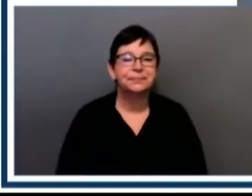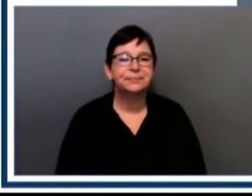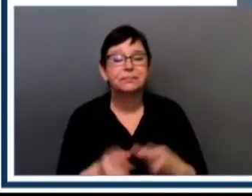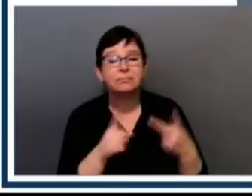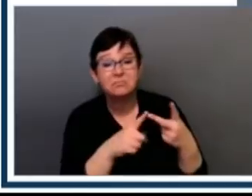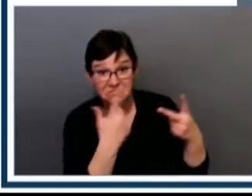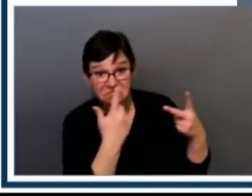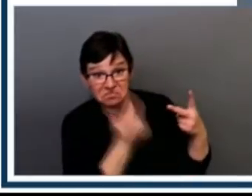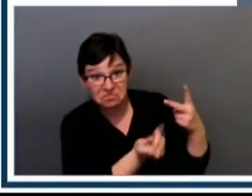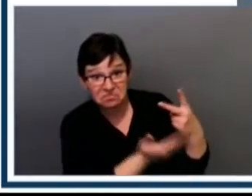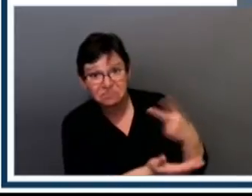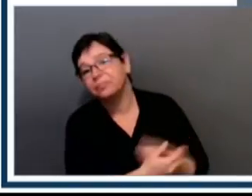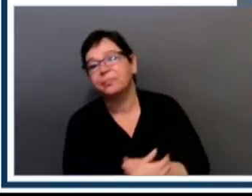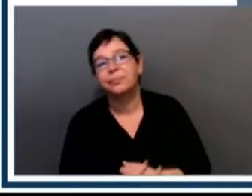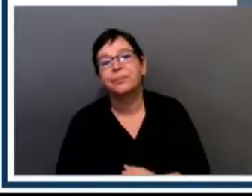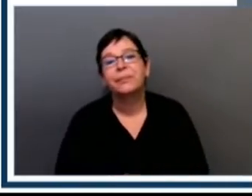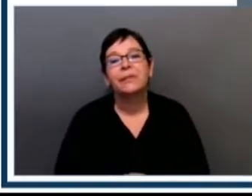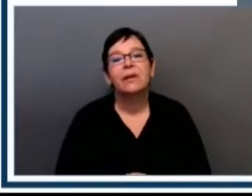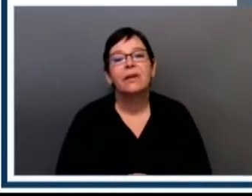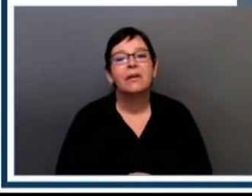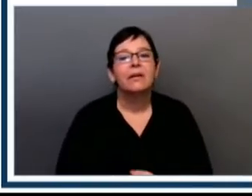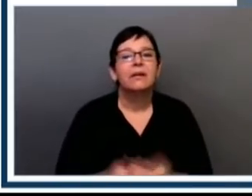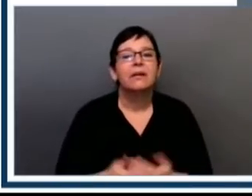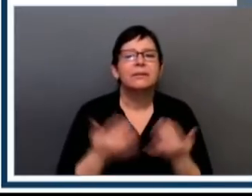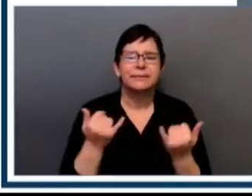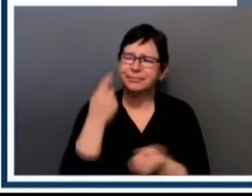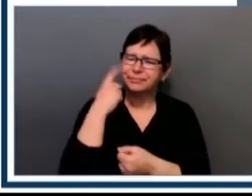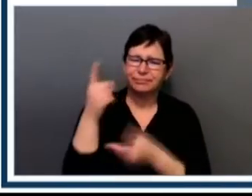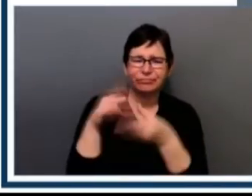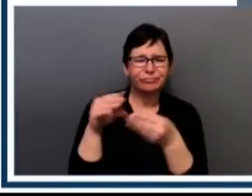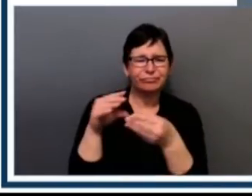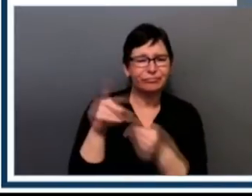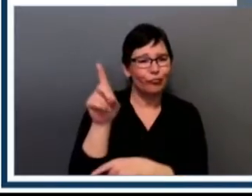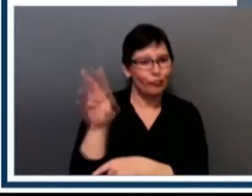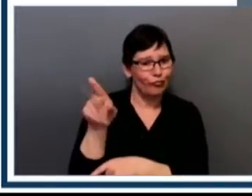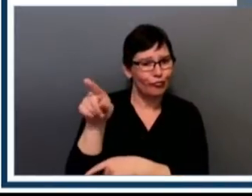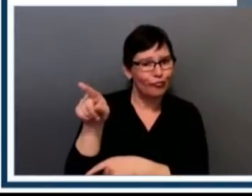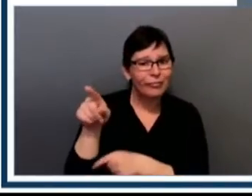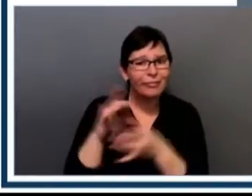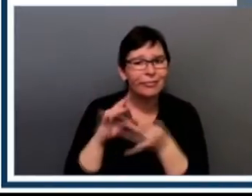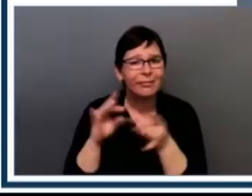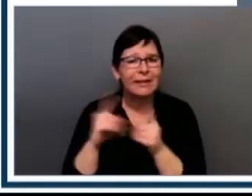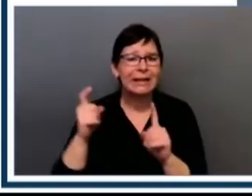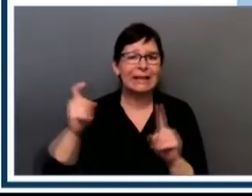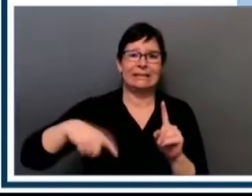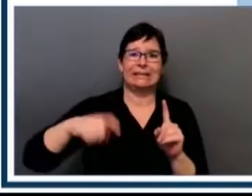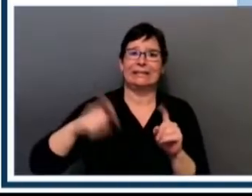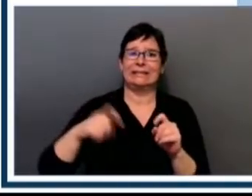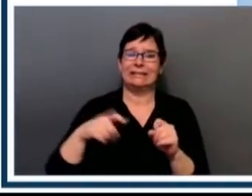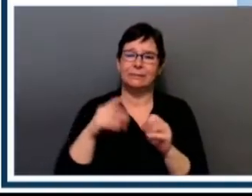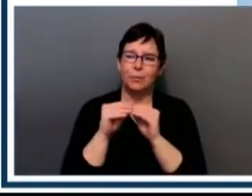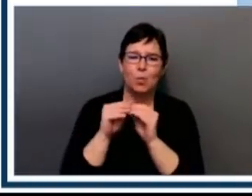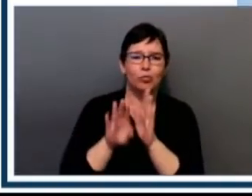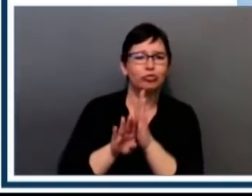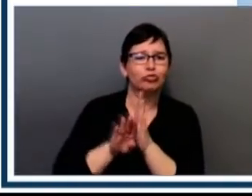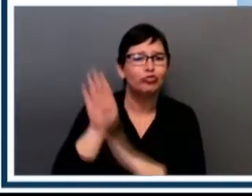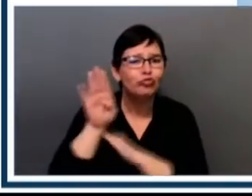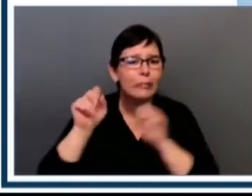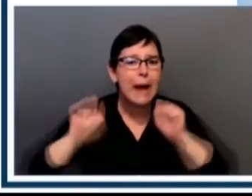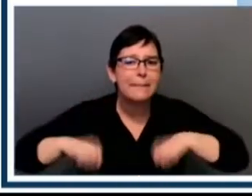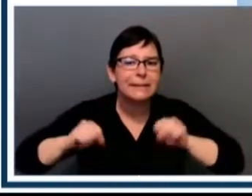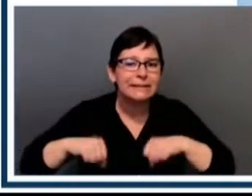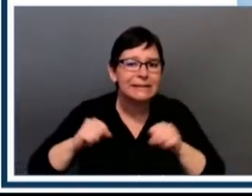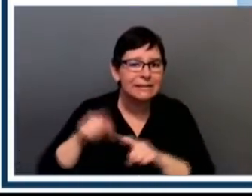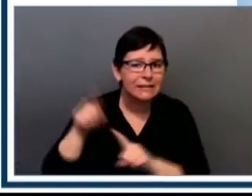that inform your planned investments in healthcare? Yeah, I mean, so sort of just as